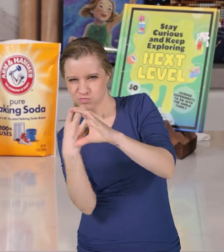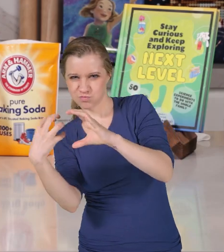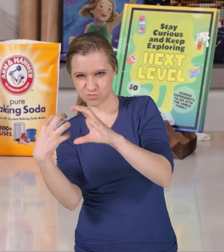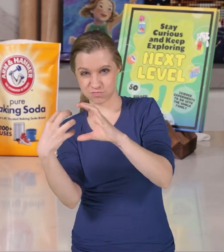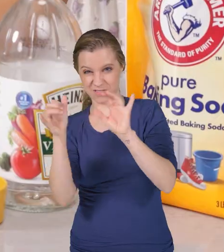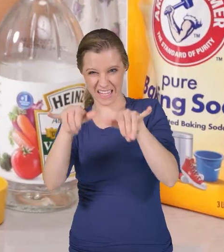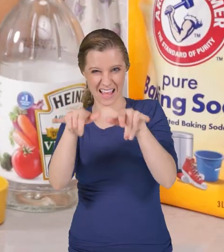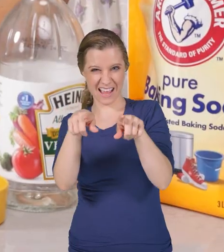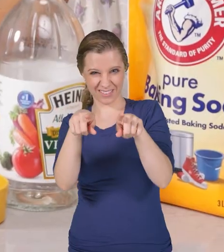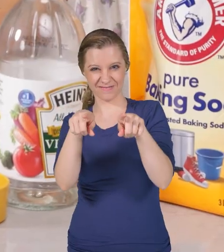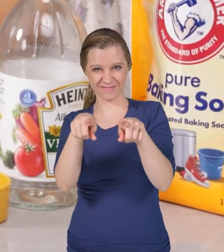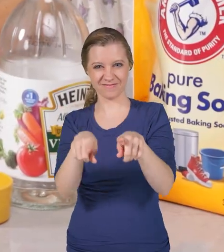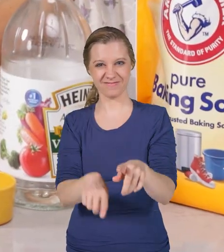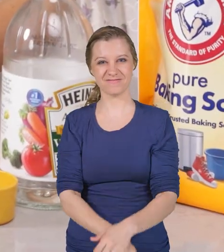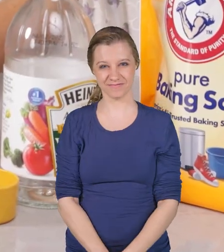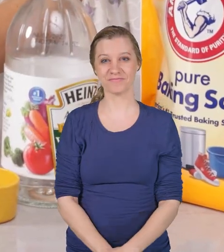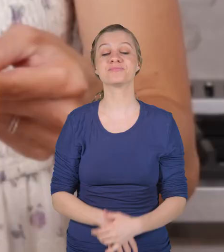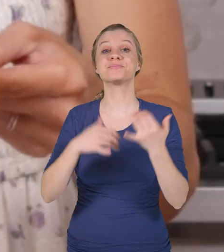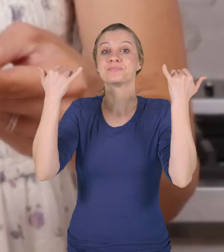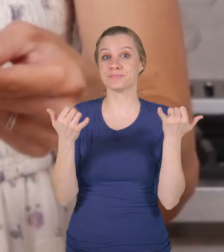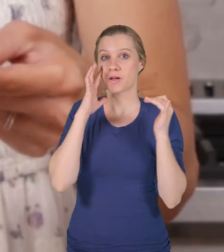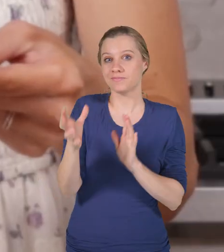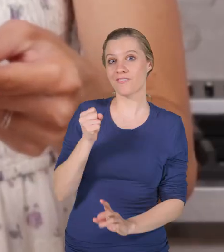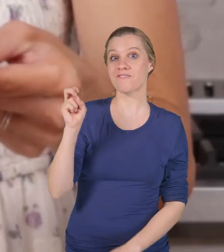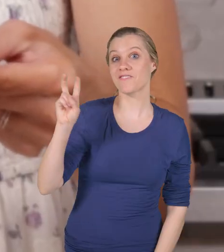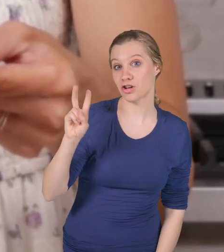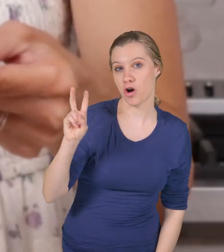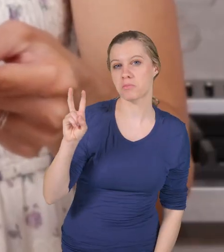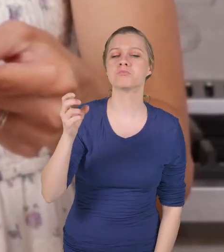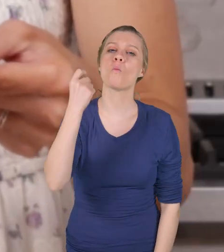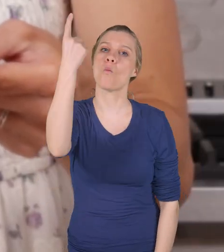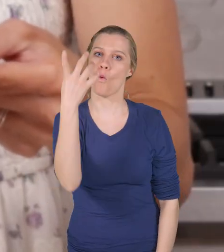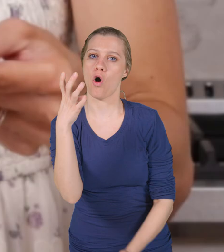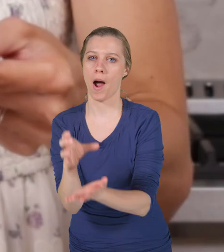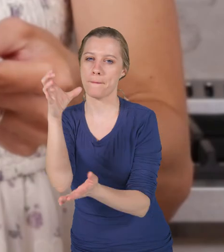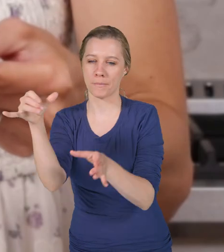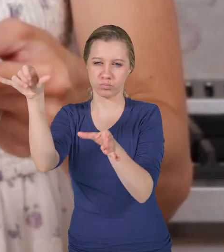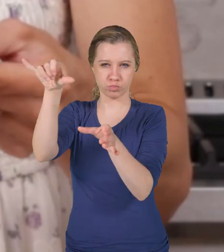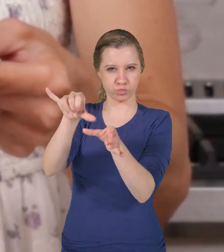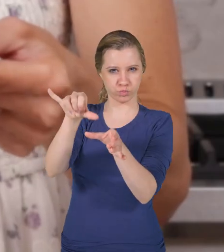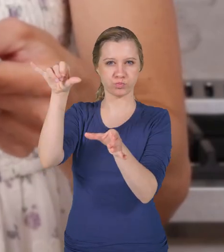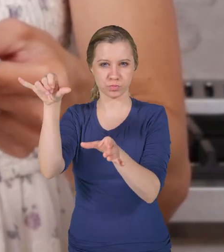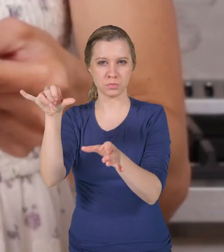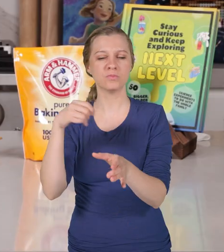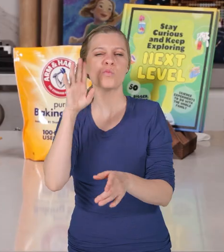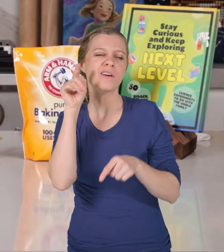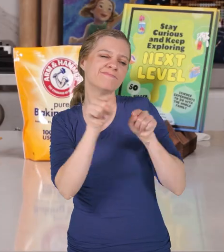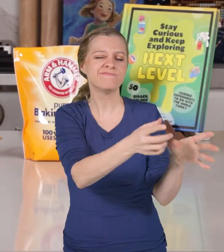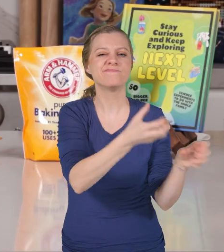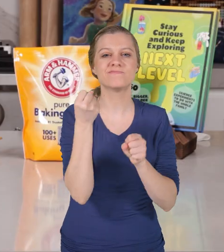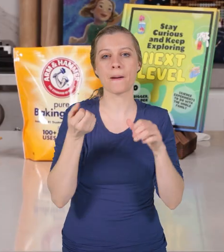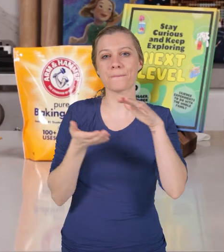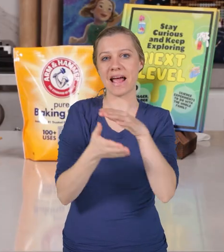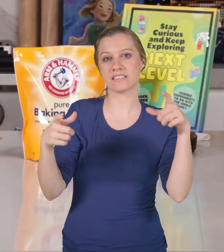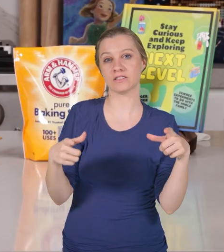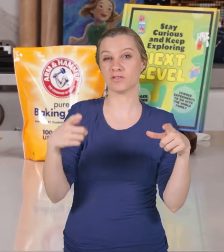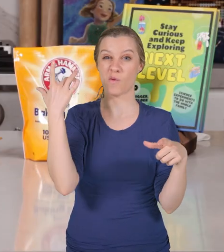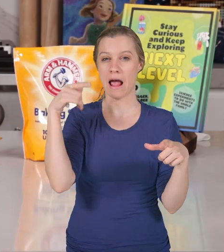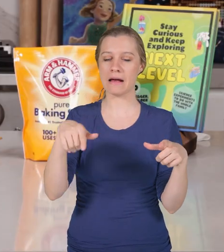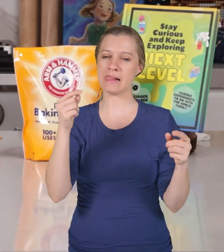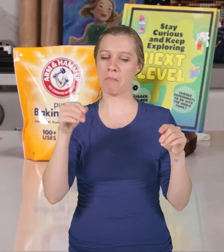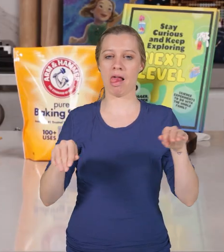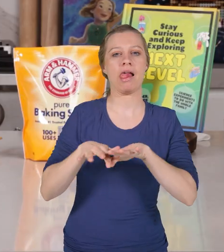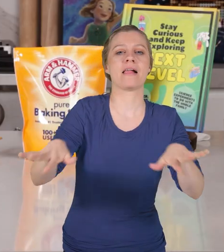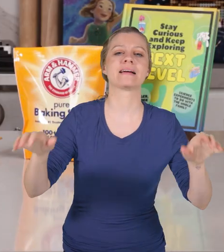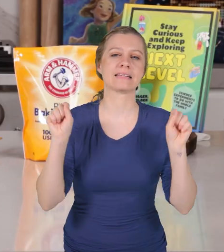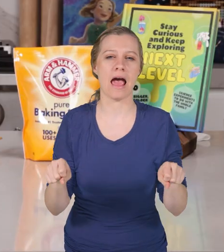our snack bag, just like this. Now we're gonna take our vinegar, get 1/4 cup. I'm gonna go and get a baking dish because